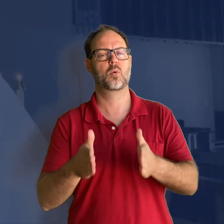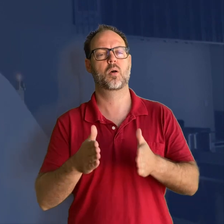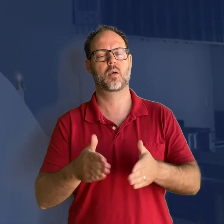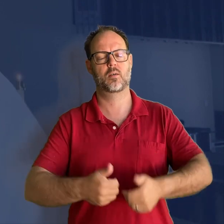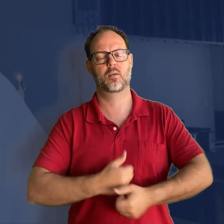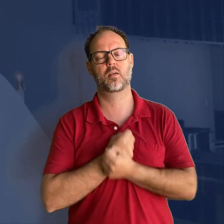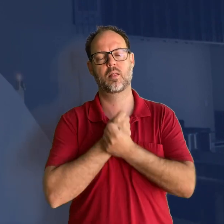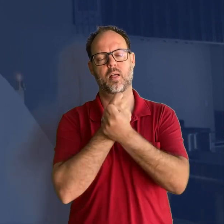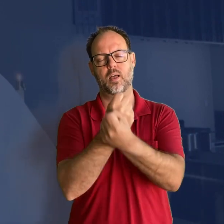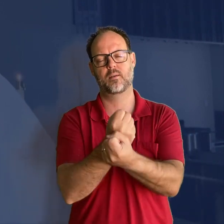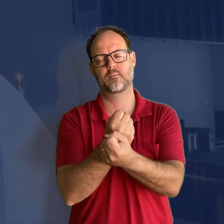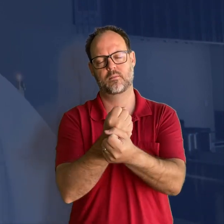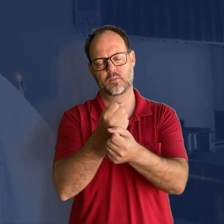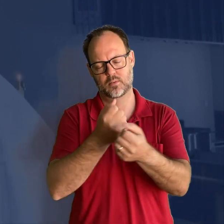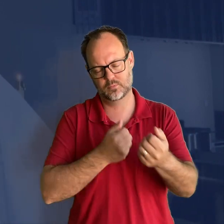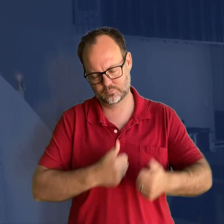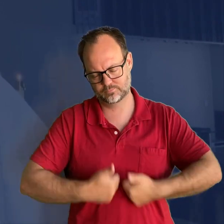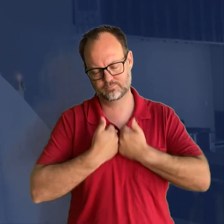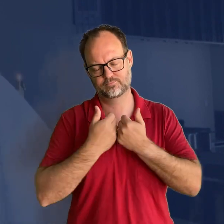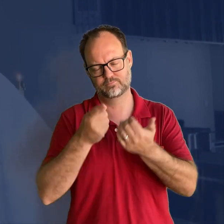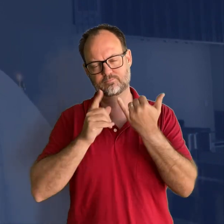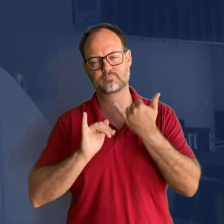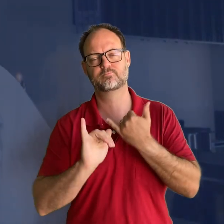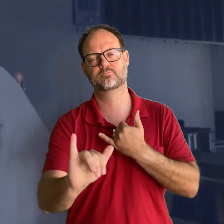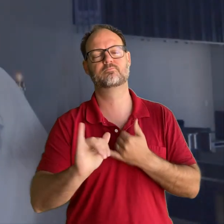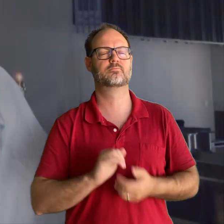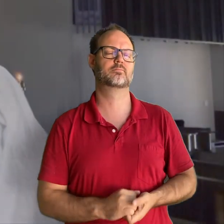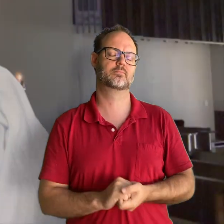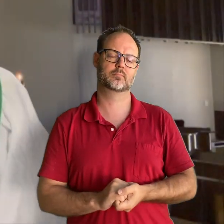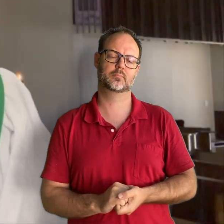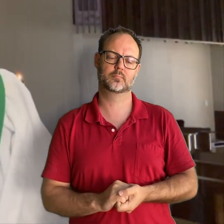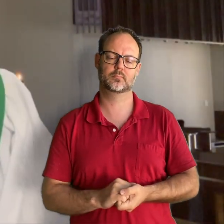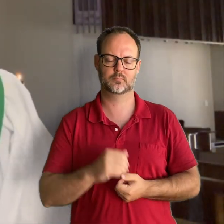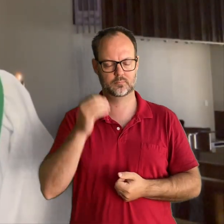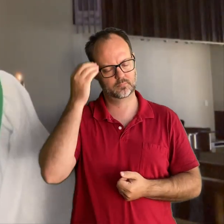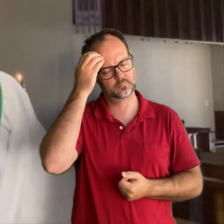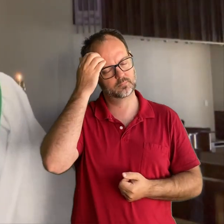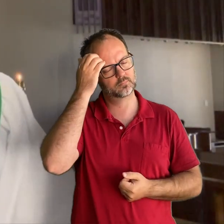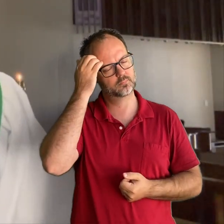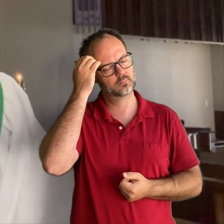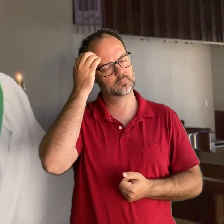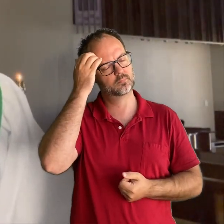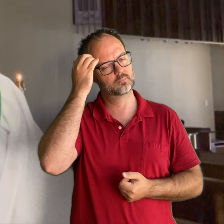of everlasting life. This is the word of our God.